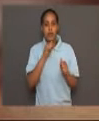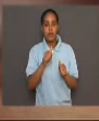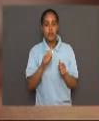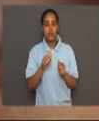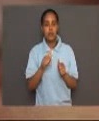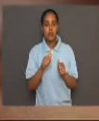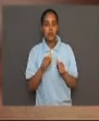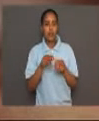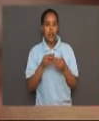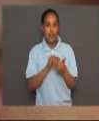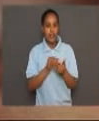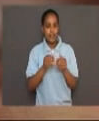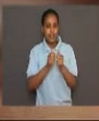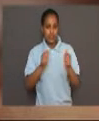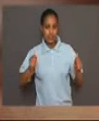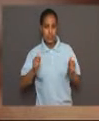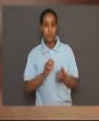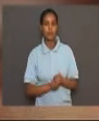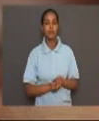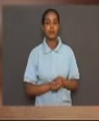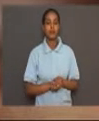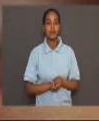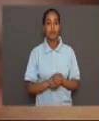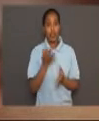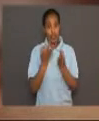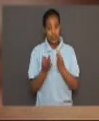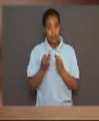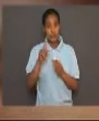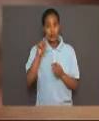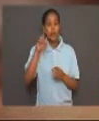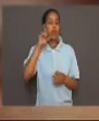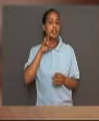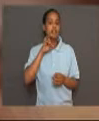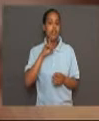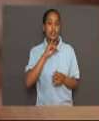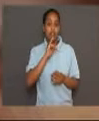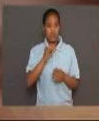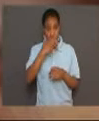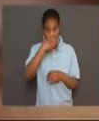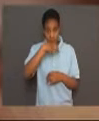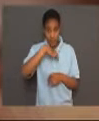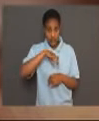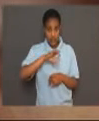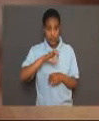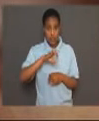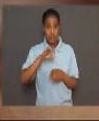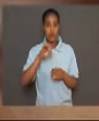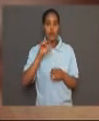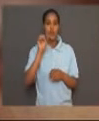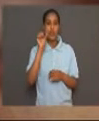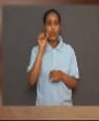grant elasticity. If the thermoplastic is heated to a